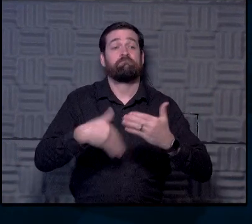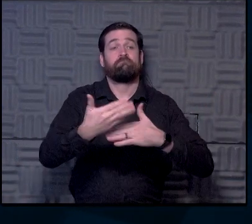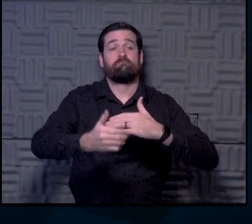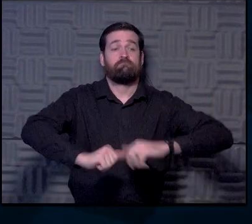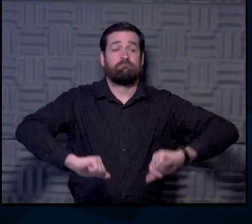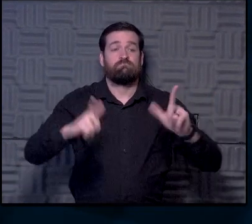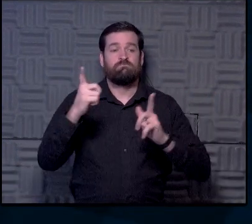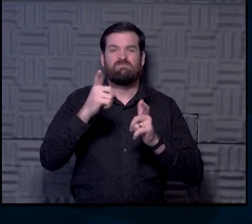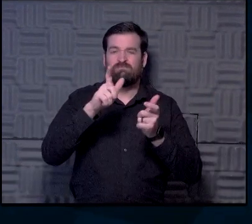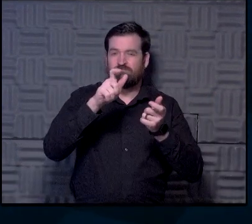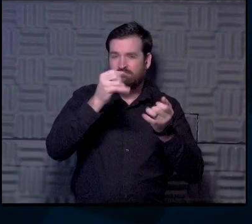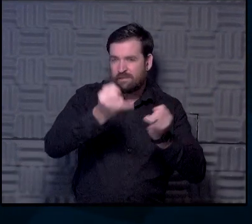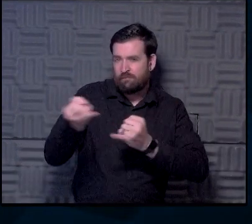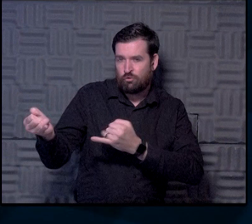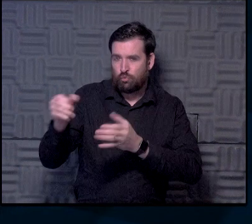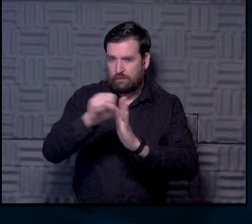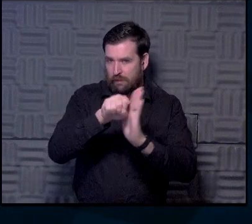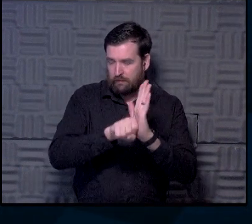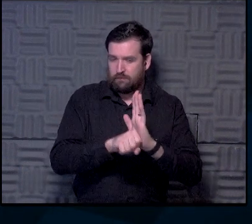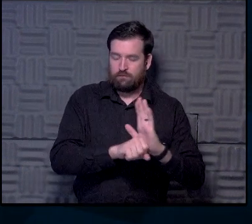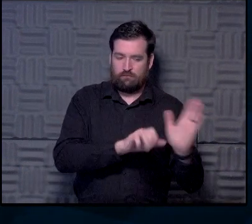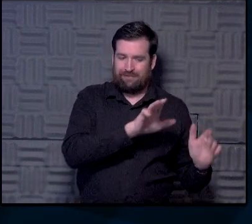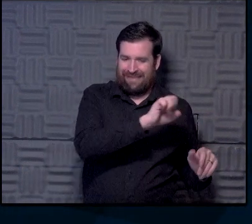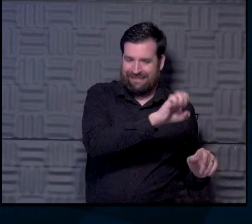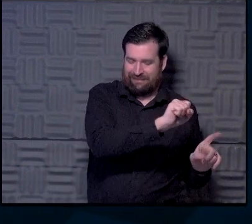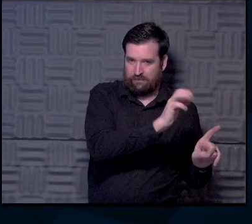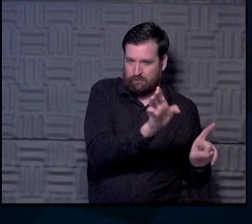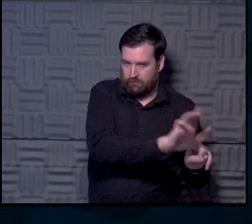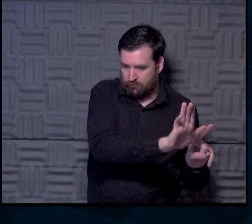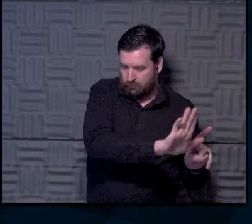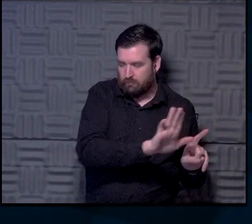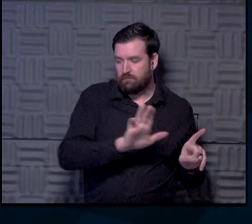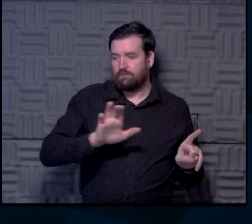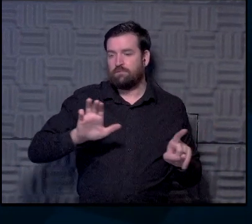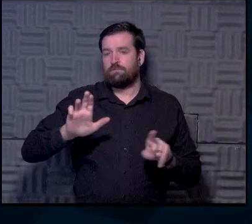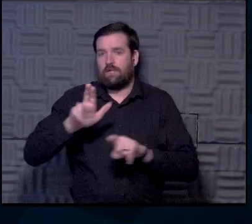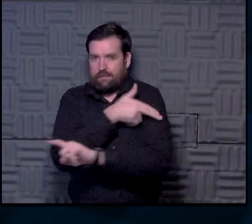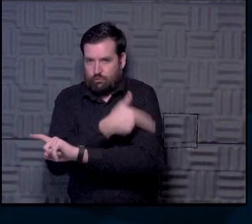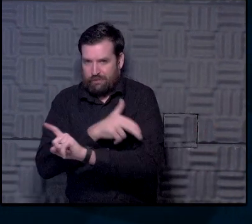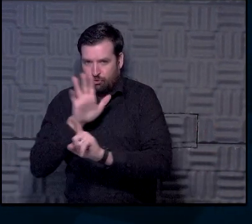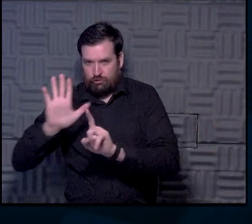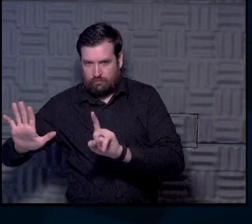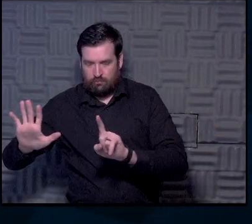some states with cases on the left-hand side and hospitalizations on the right-hand side.